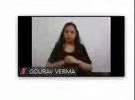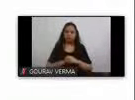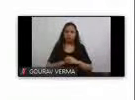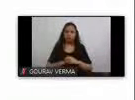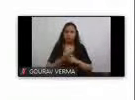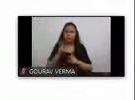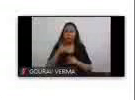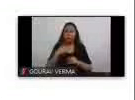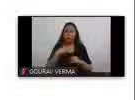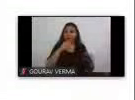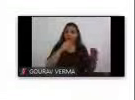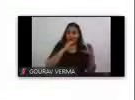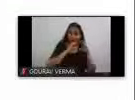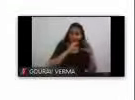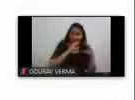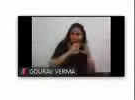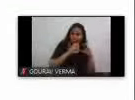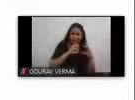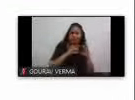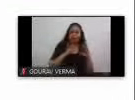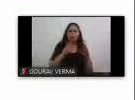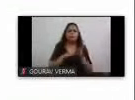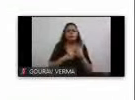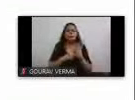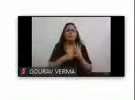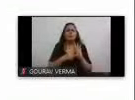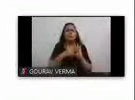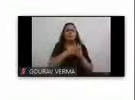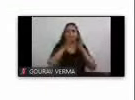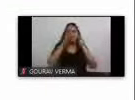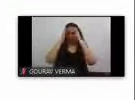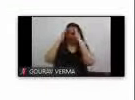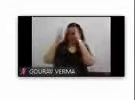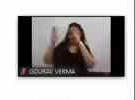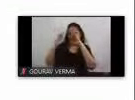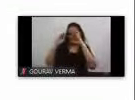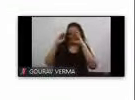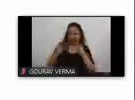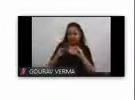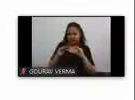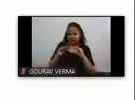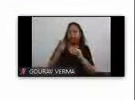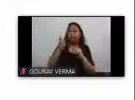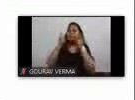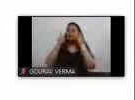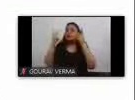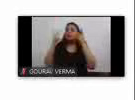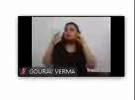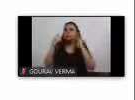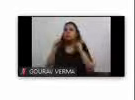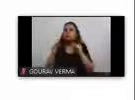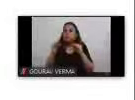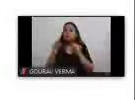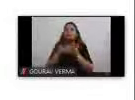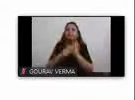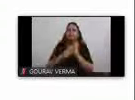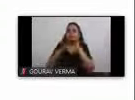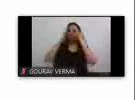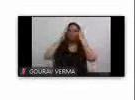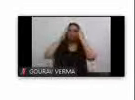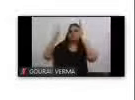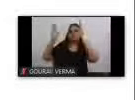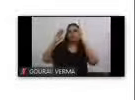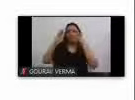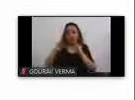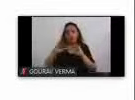very important. Communicate, bachcha less attentive hai because of reduced vision or because the child has got some